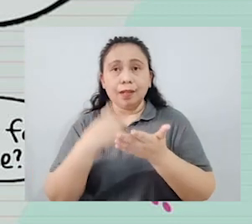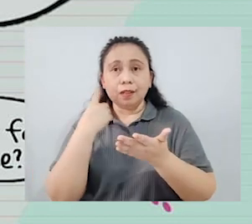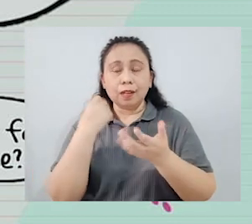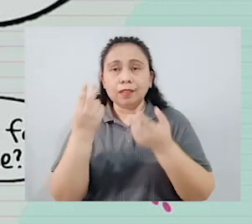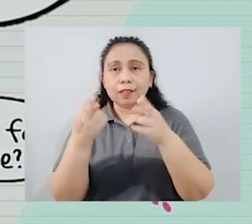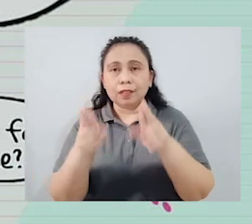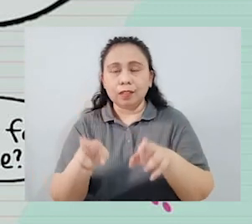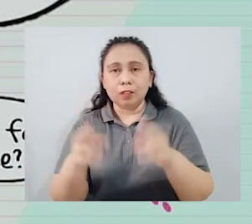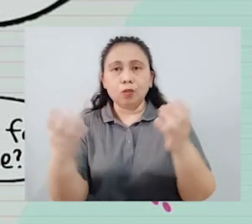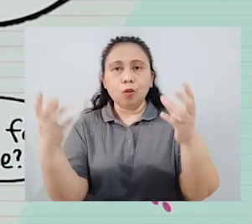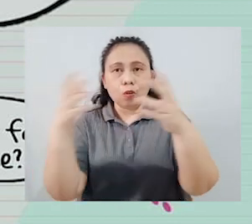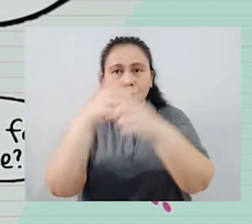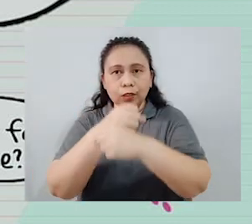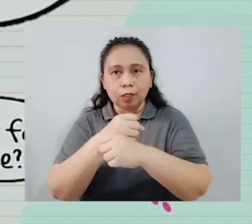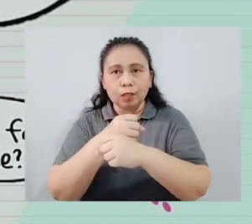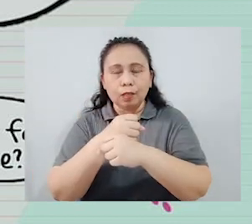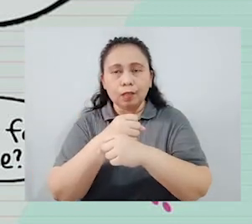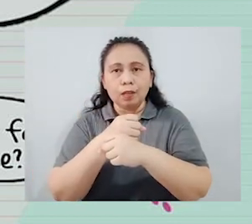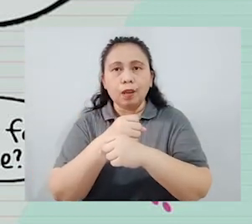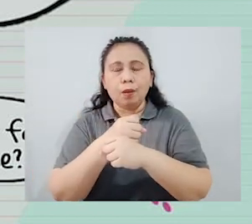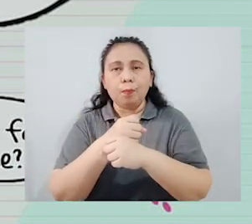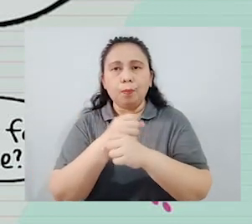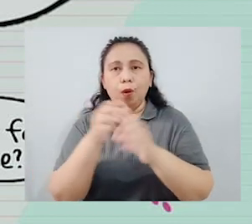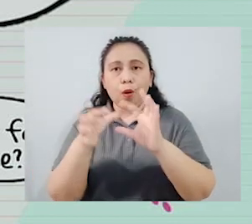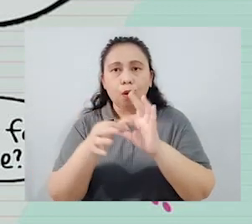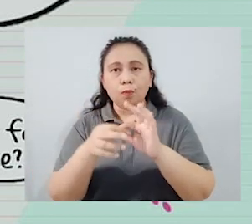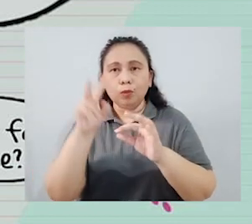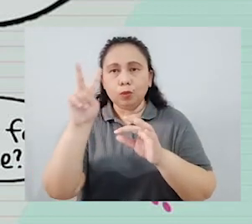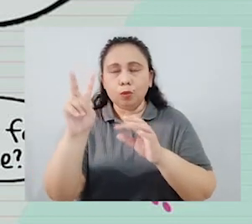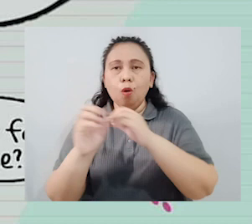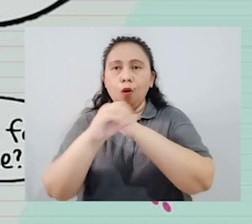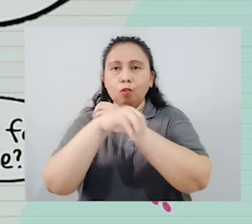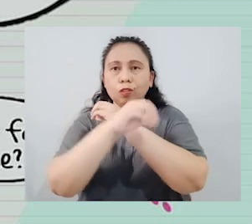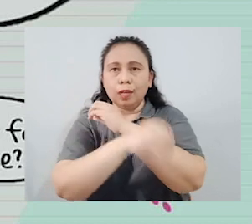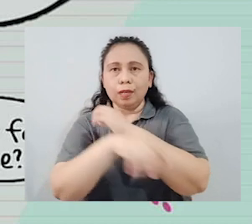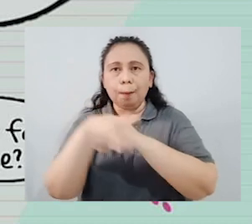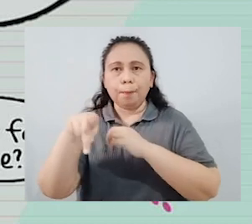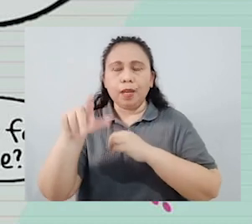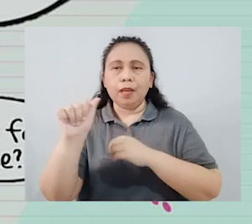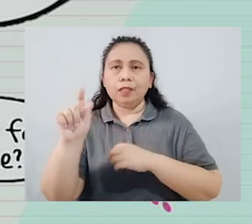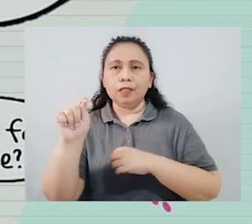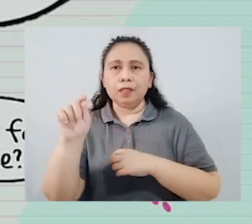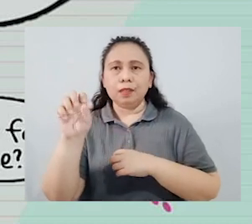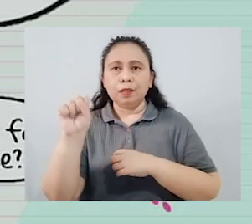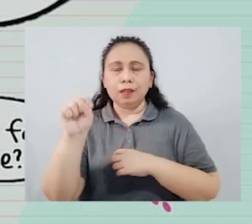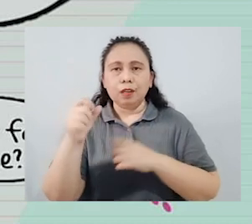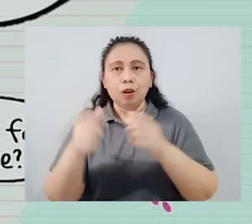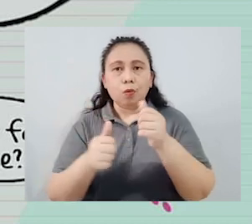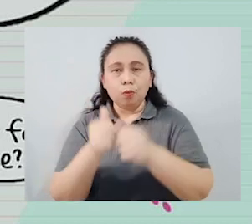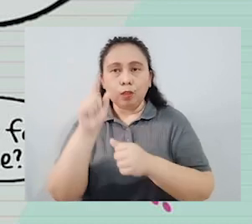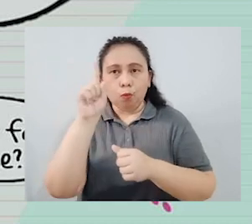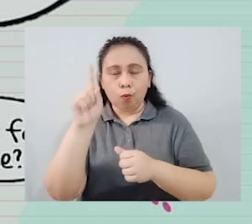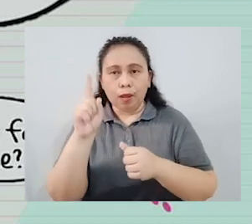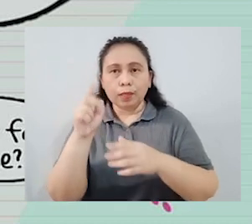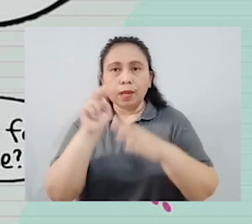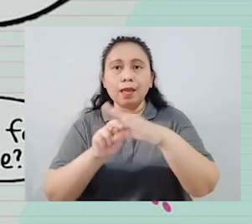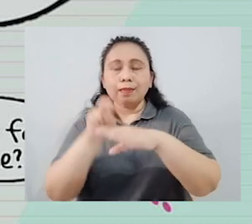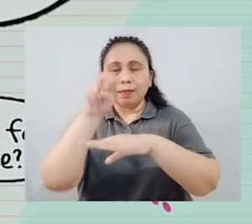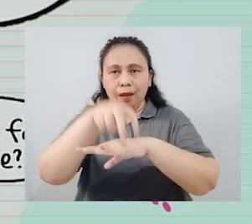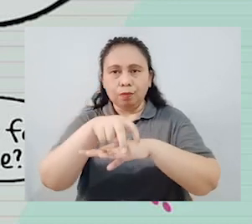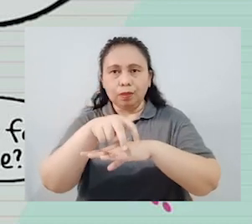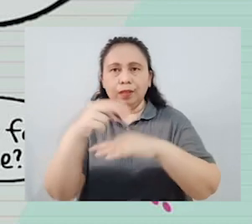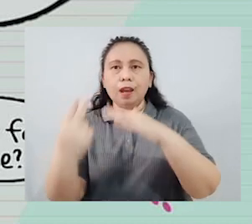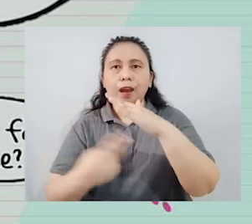from the collision of 2 oceanic plates, with one of the plates diving under the other.